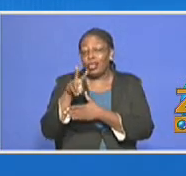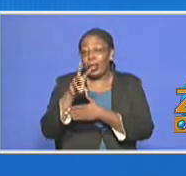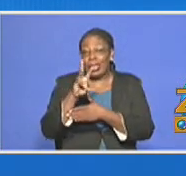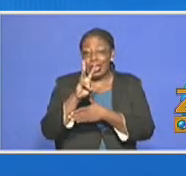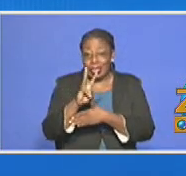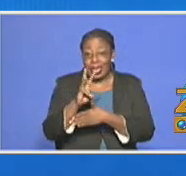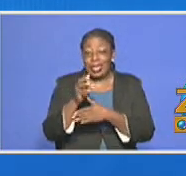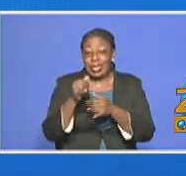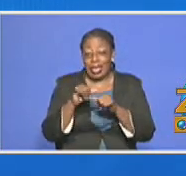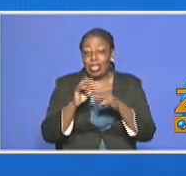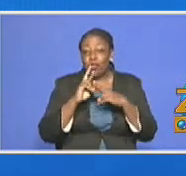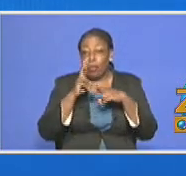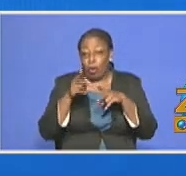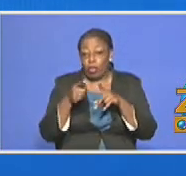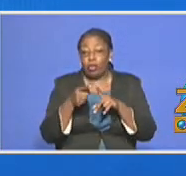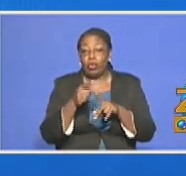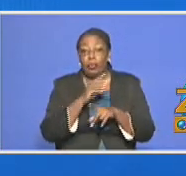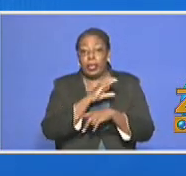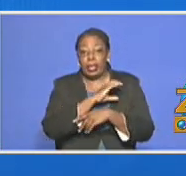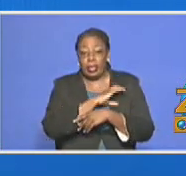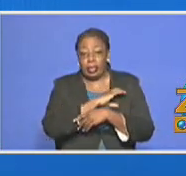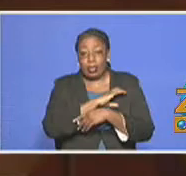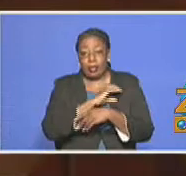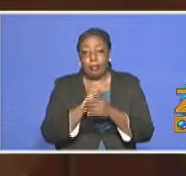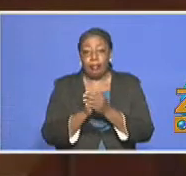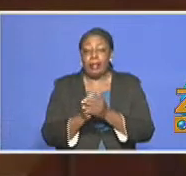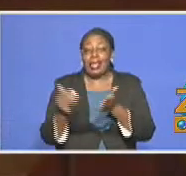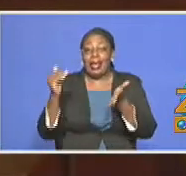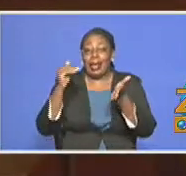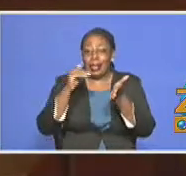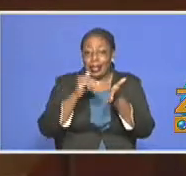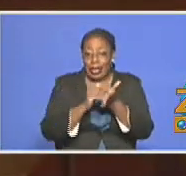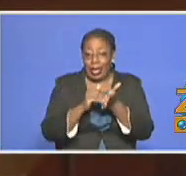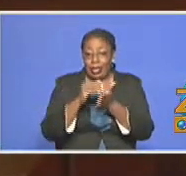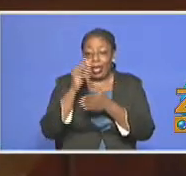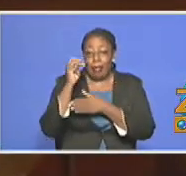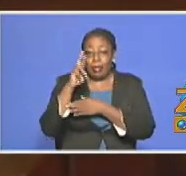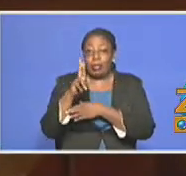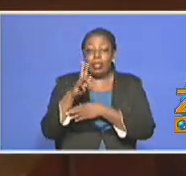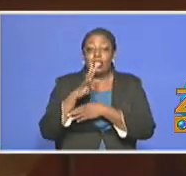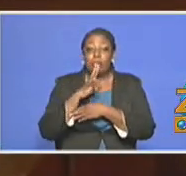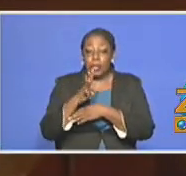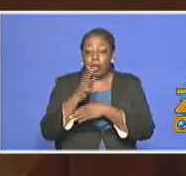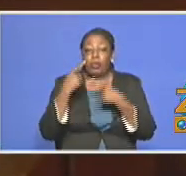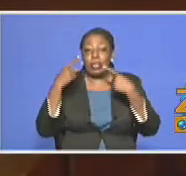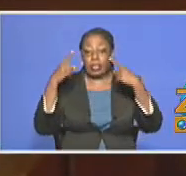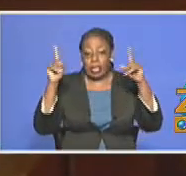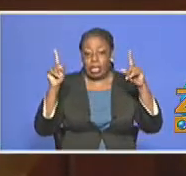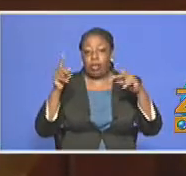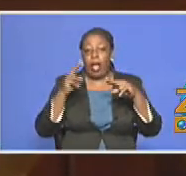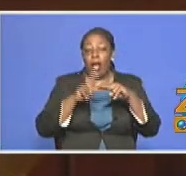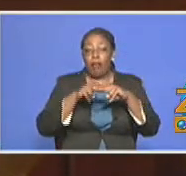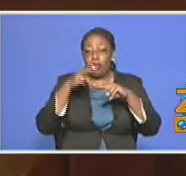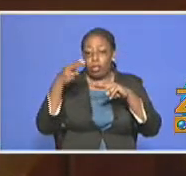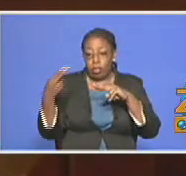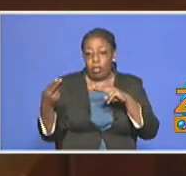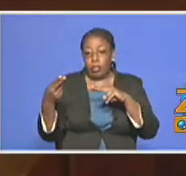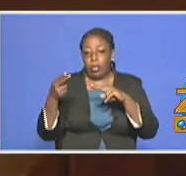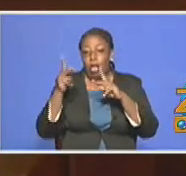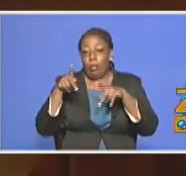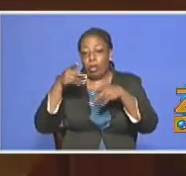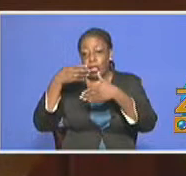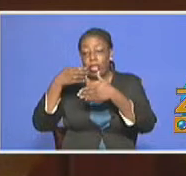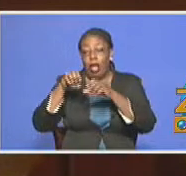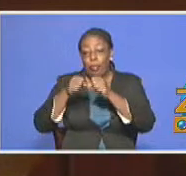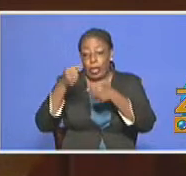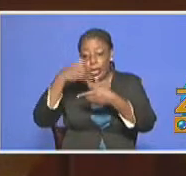9,226 incidents reported to the police. Again, Mr. Speaker, we have successfully reduced housebreaking